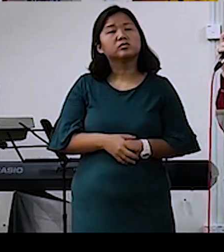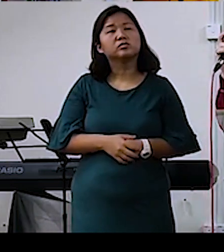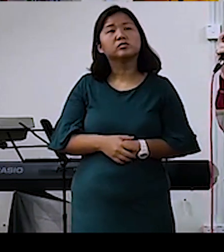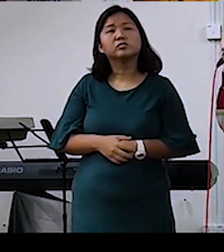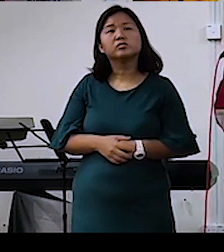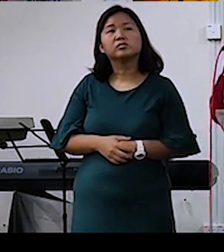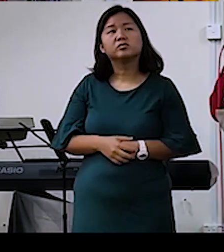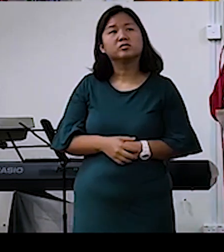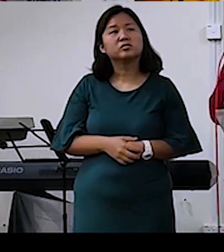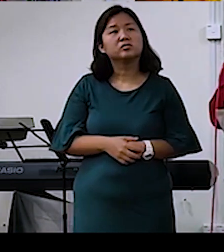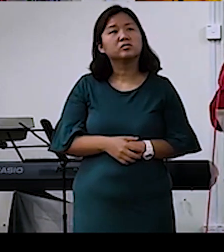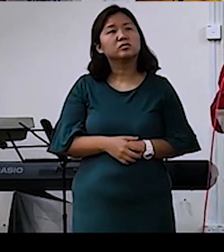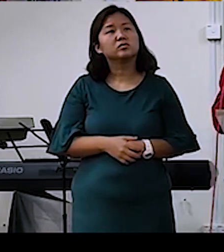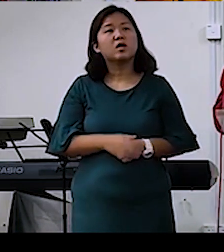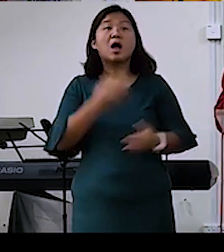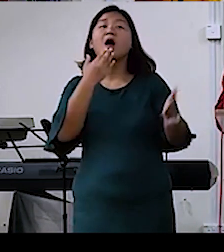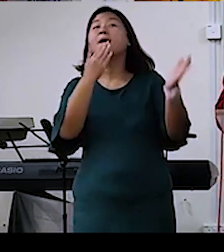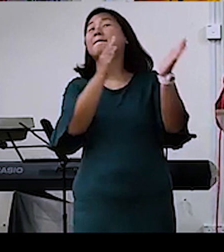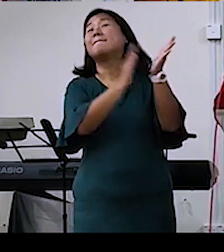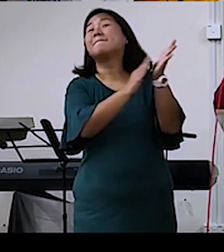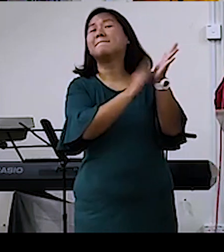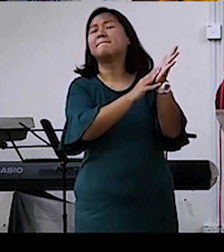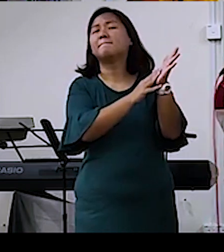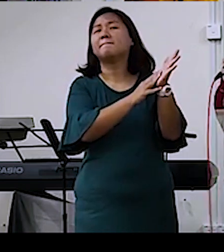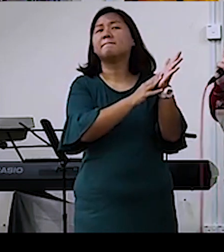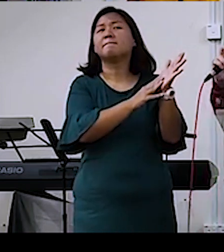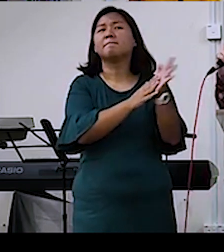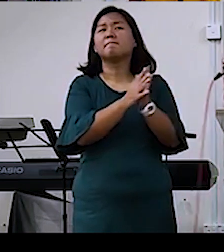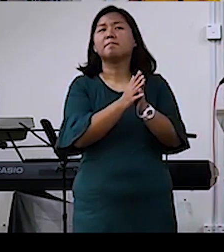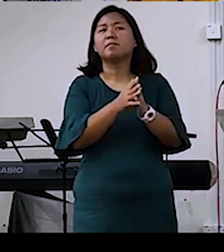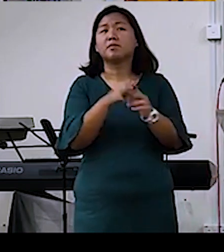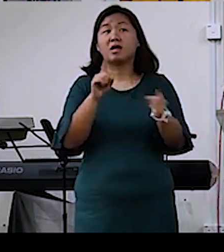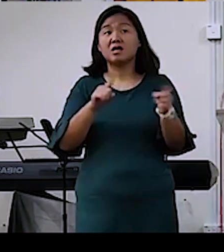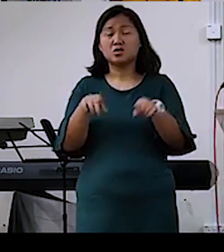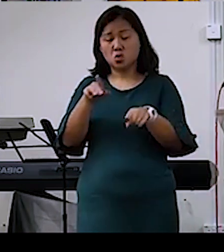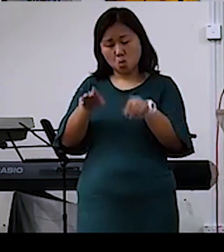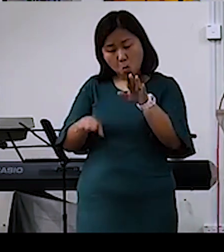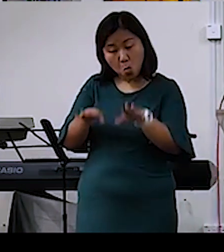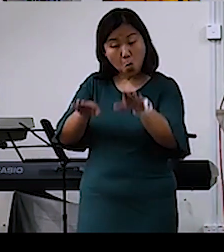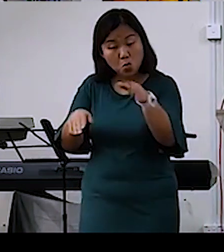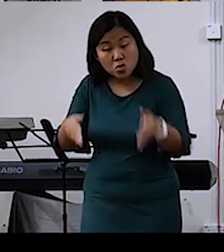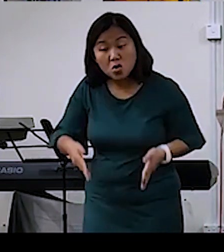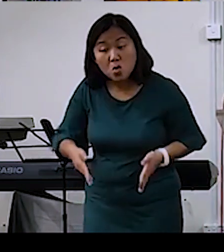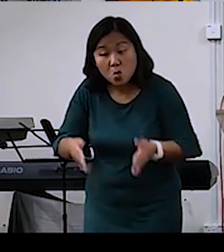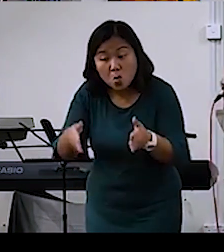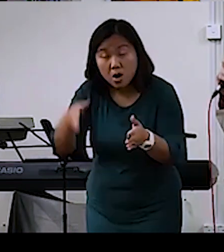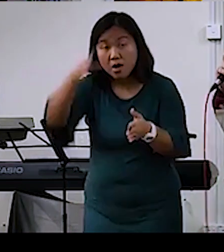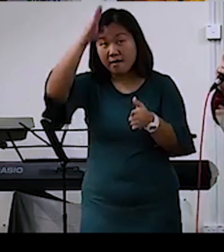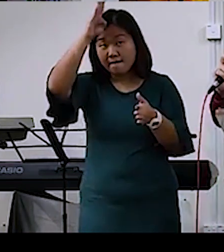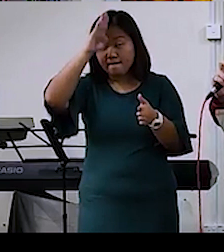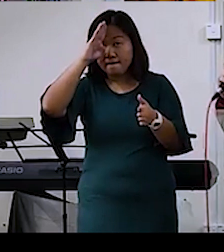truth, commending. Everybody say commending. Commending. Okay, you are, as you walk in the way of the Lord, as a